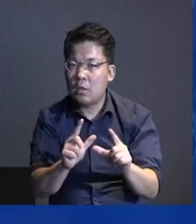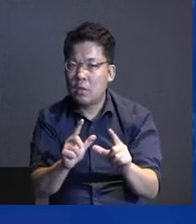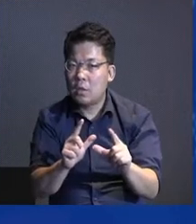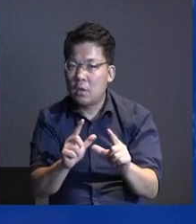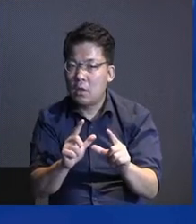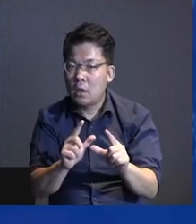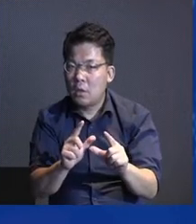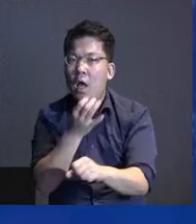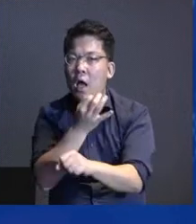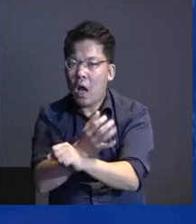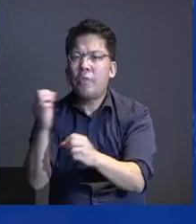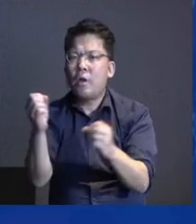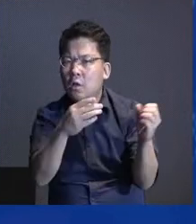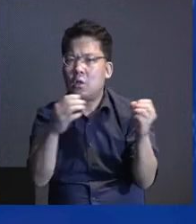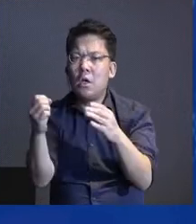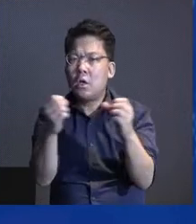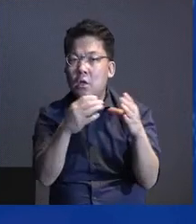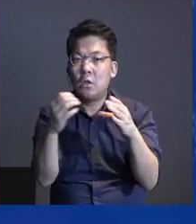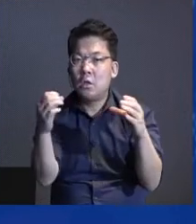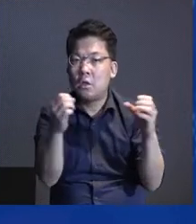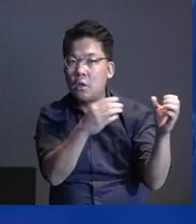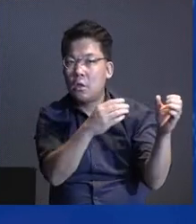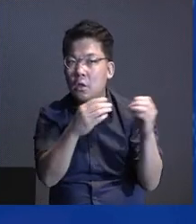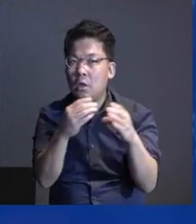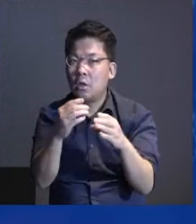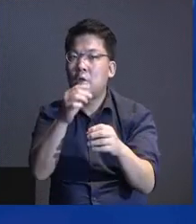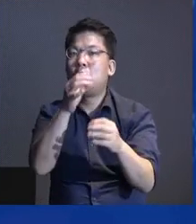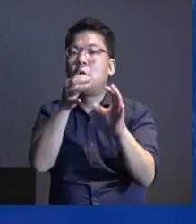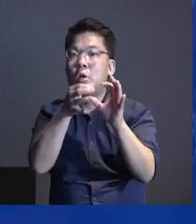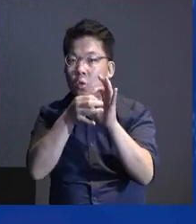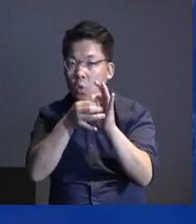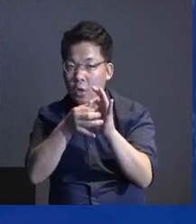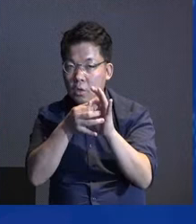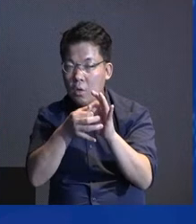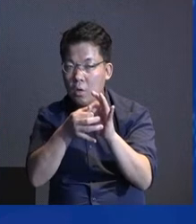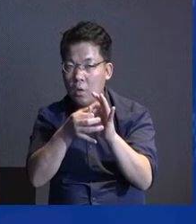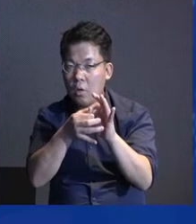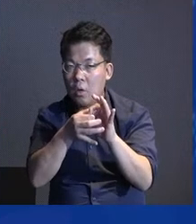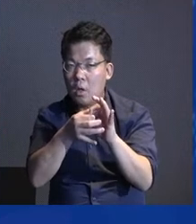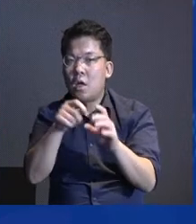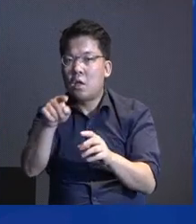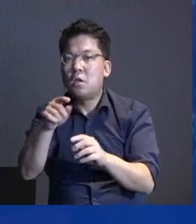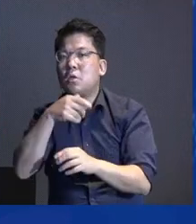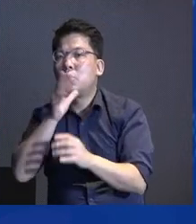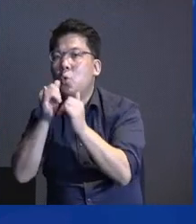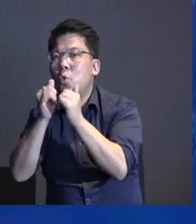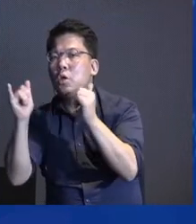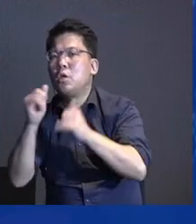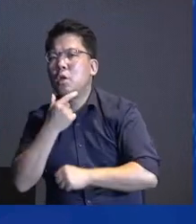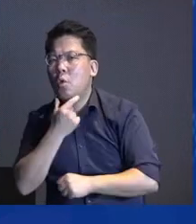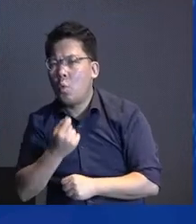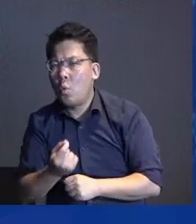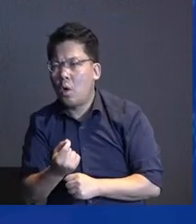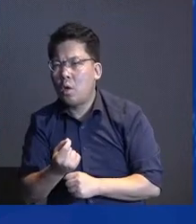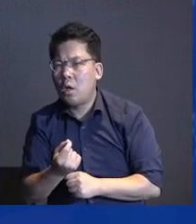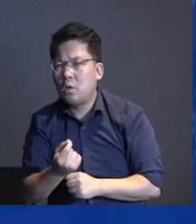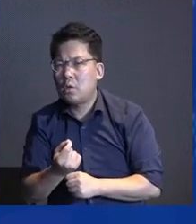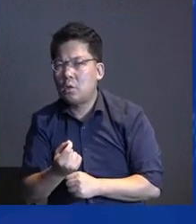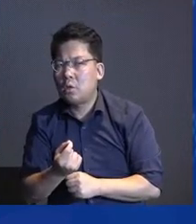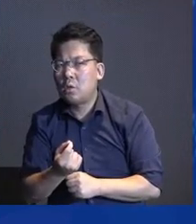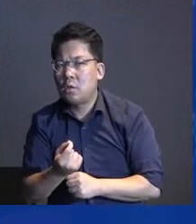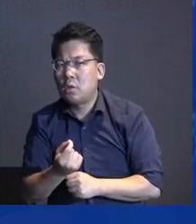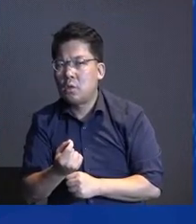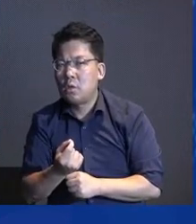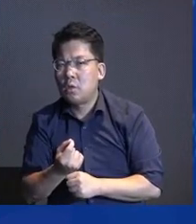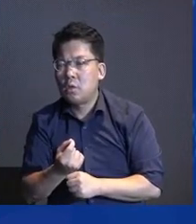kind of the what is your dream neighborhood, and it was a public event that we were able to join with our chatting table, and